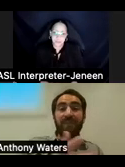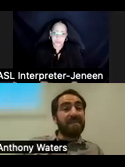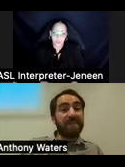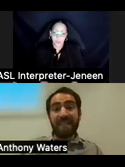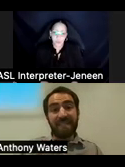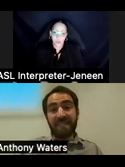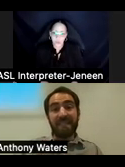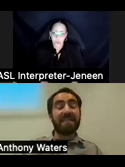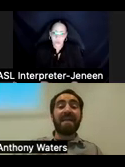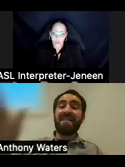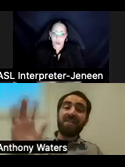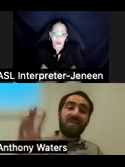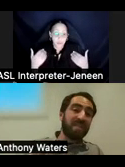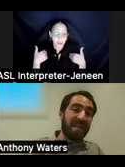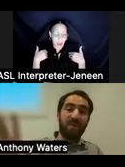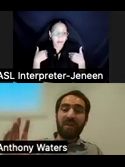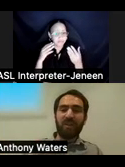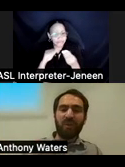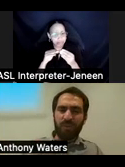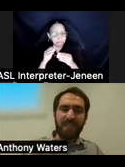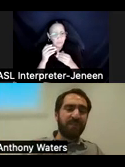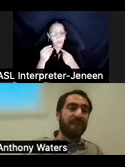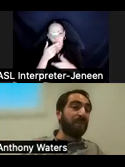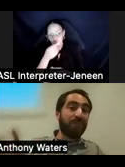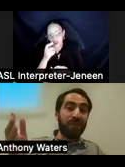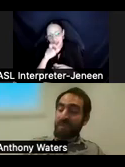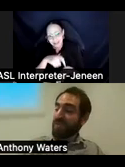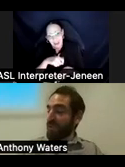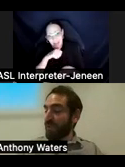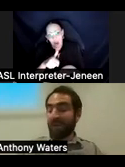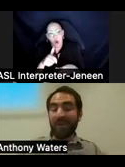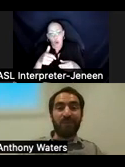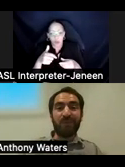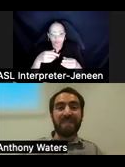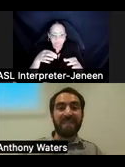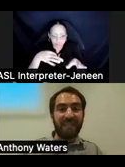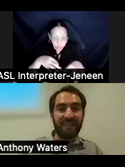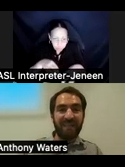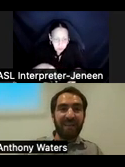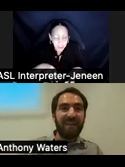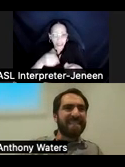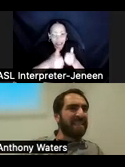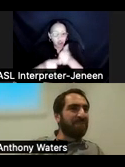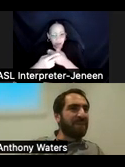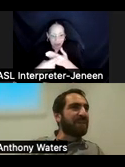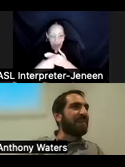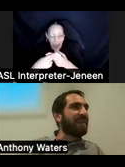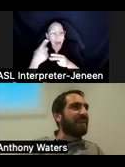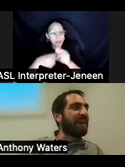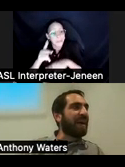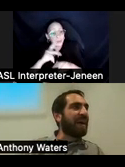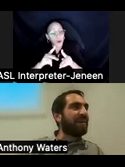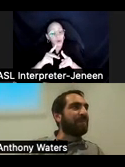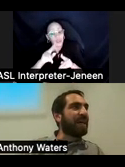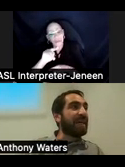And so we've got some statistics on this slide. In the interest of time, we're not going to go through each of them, but for those of you who are in New York City, Citi Field, I